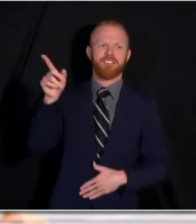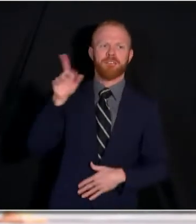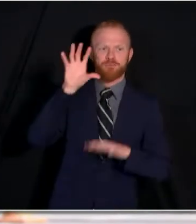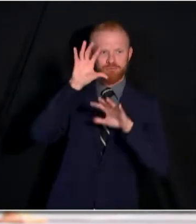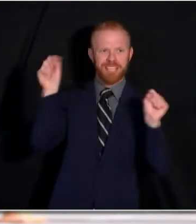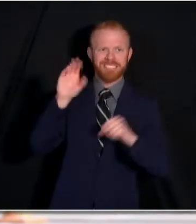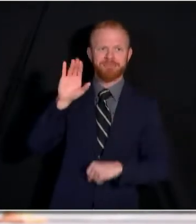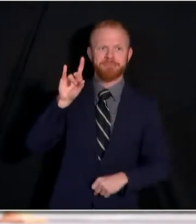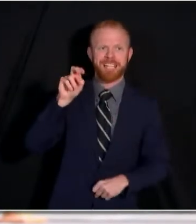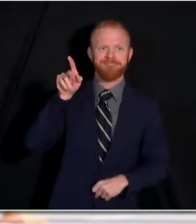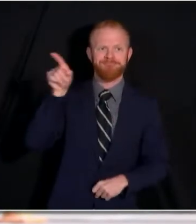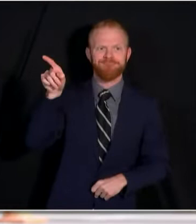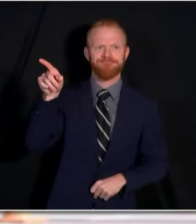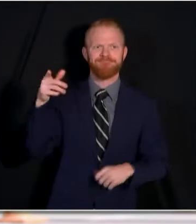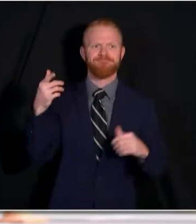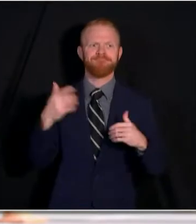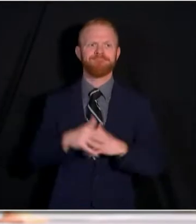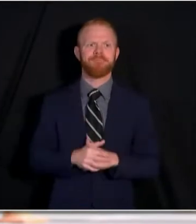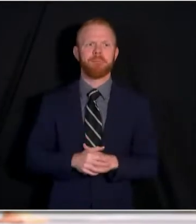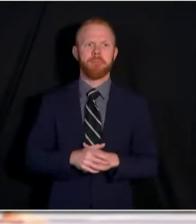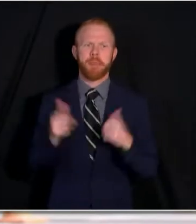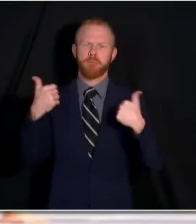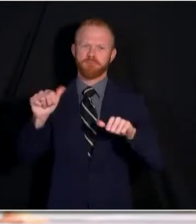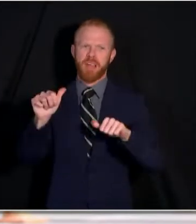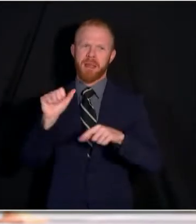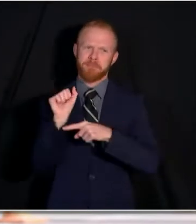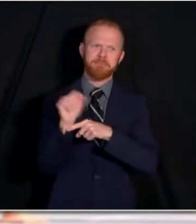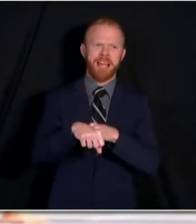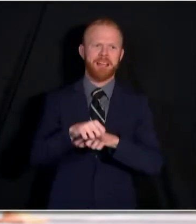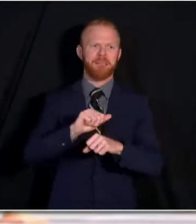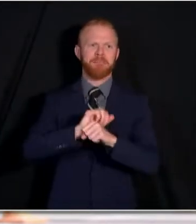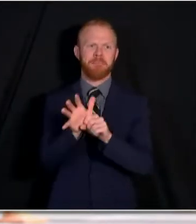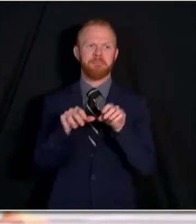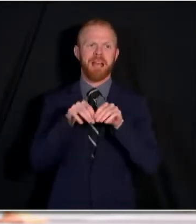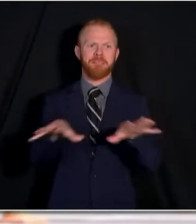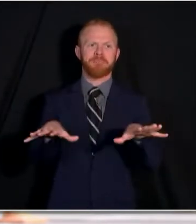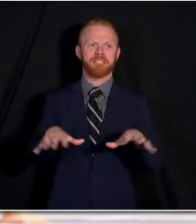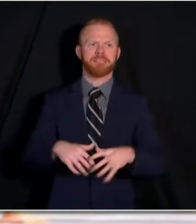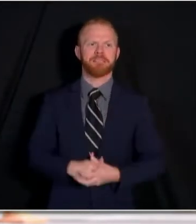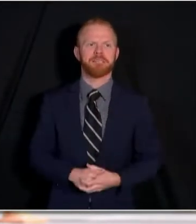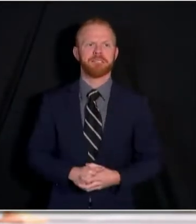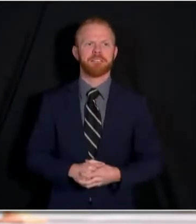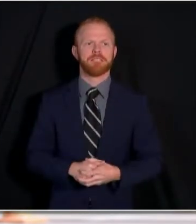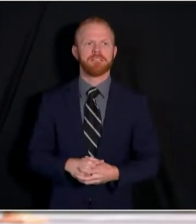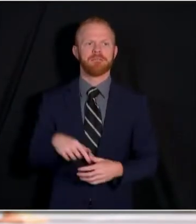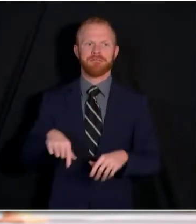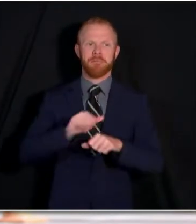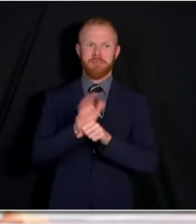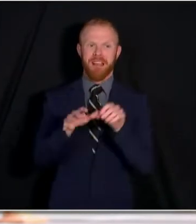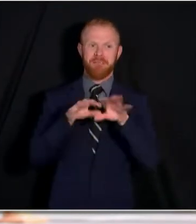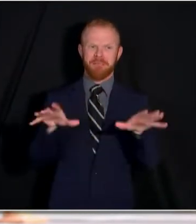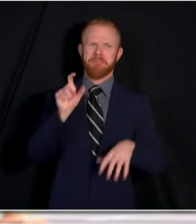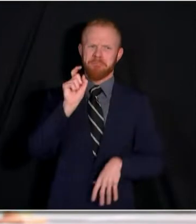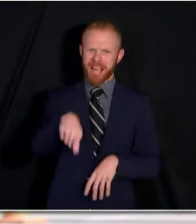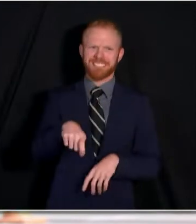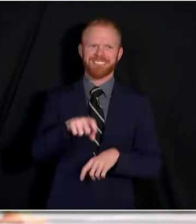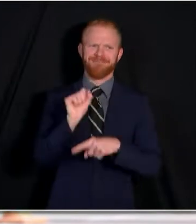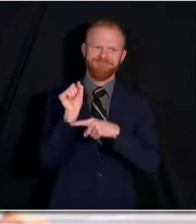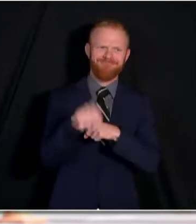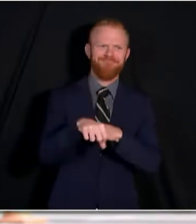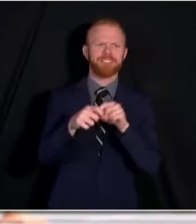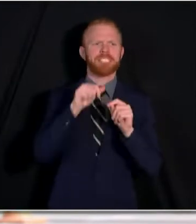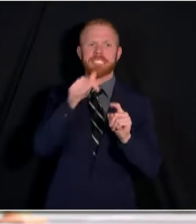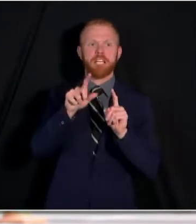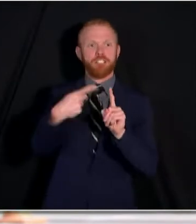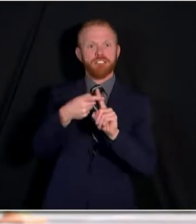tackle this pandemic. But this pandemic must be tackled by not just the federal government, but by the state leadership. We have